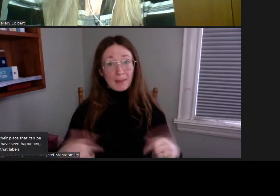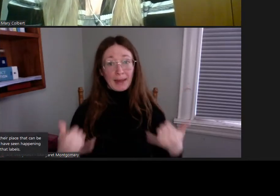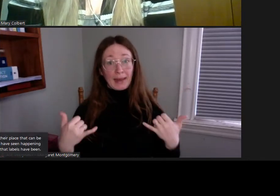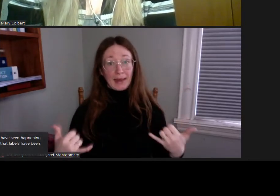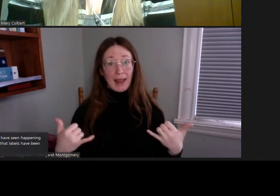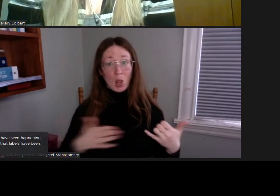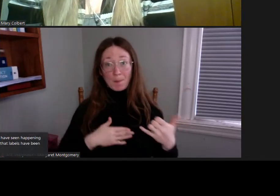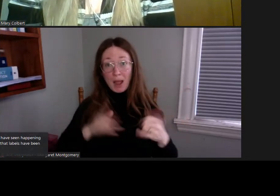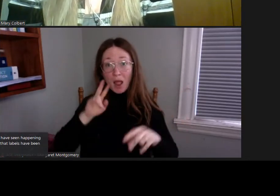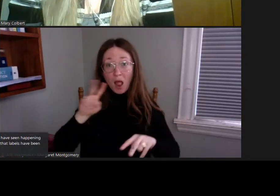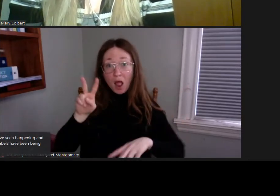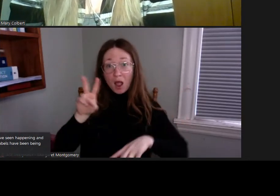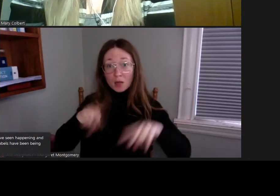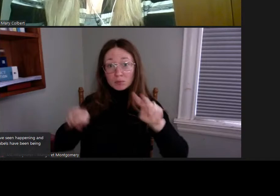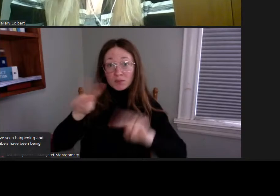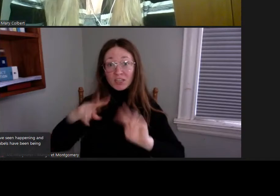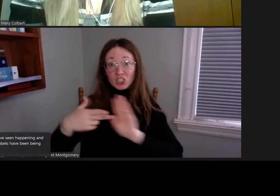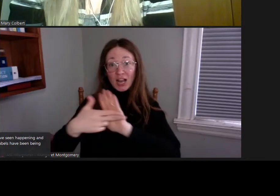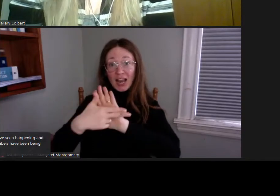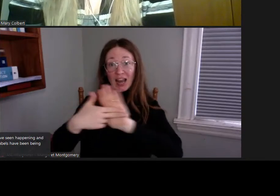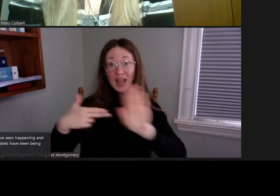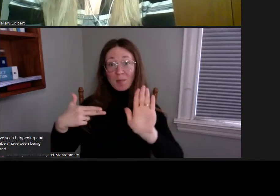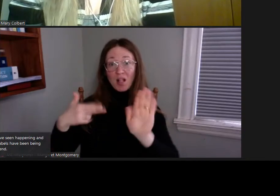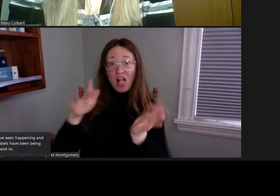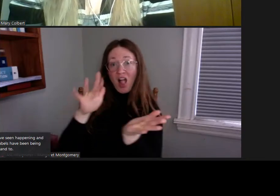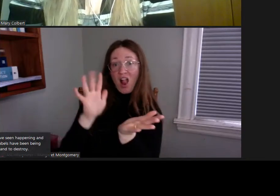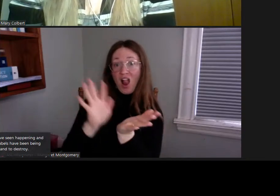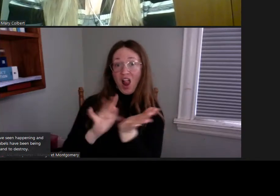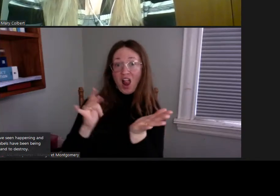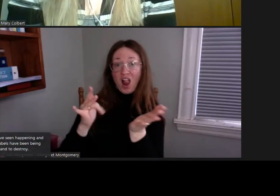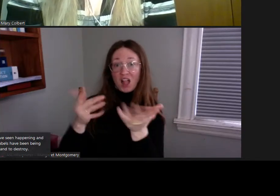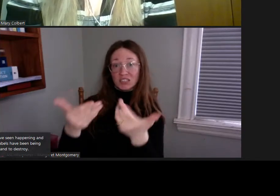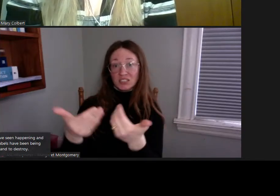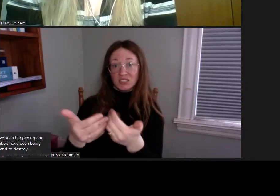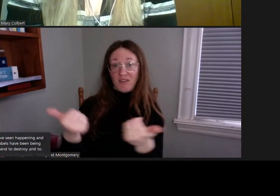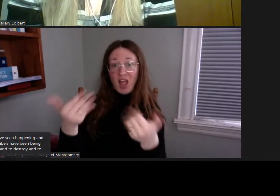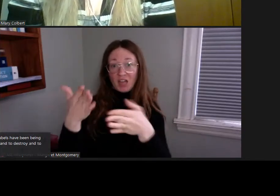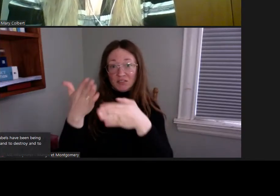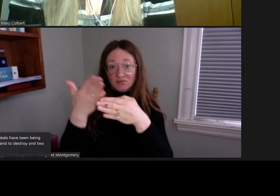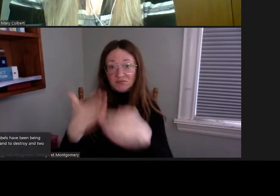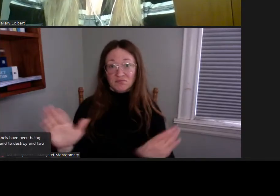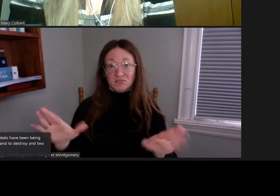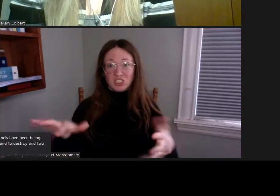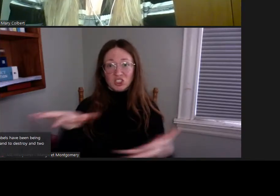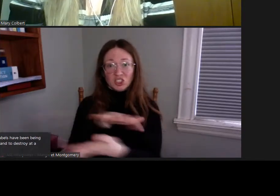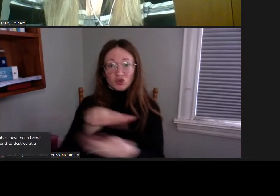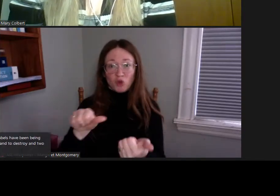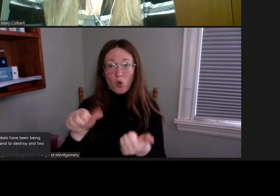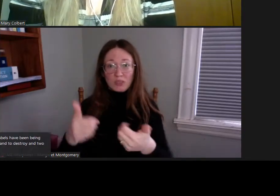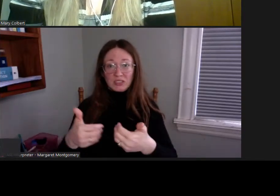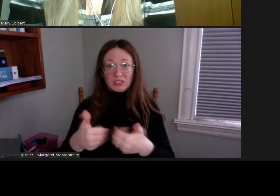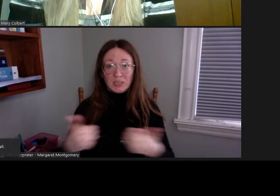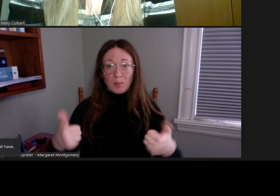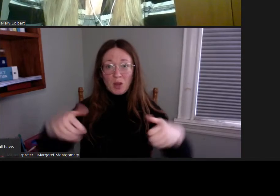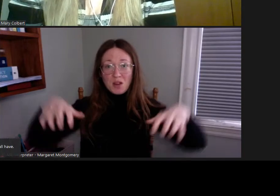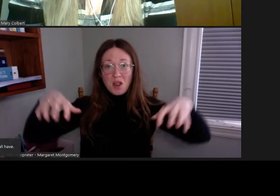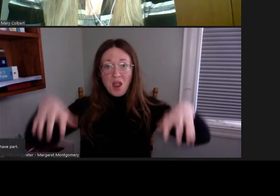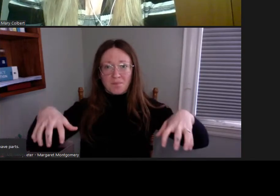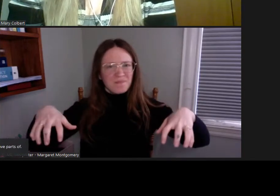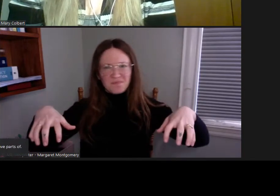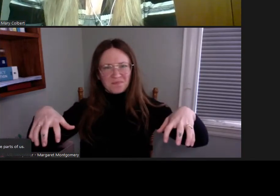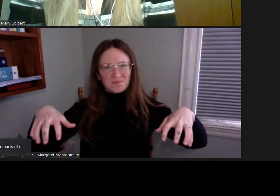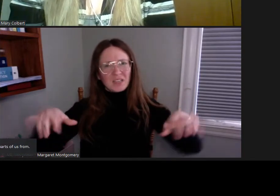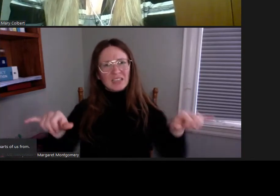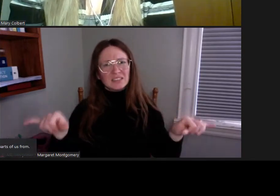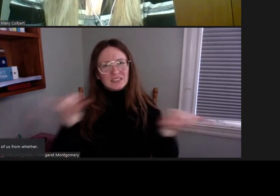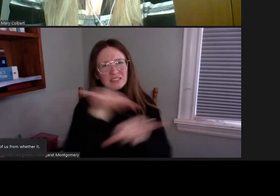being utilized to divide and to destroy and to separate. And we all have parts of us,